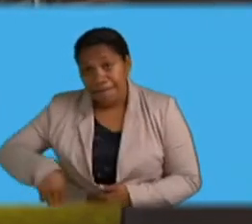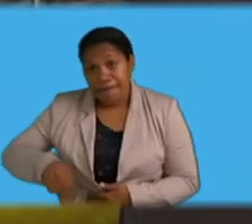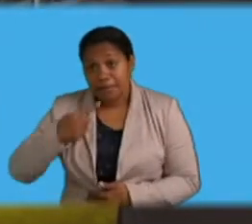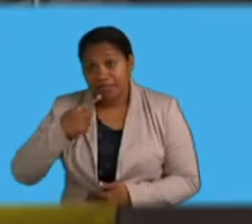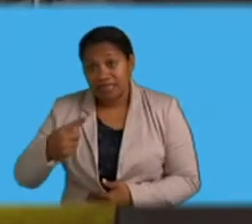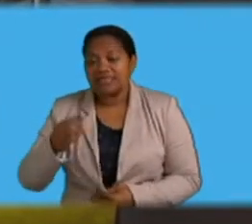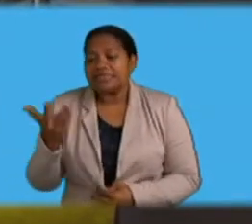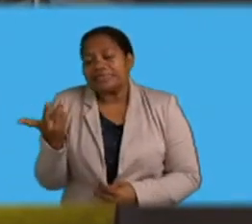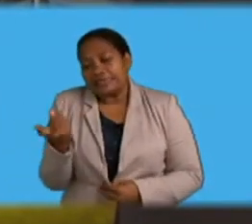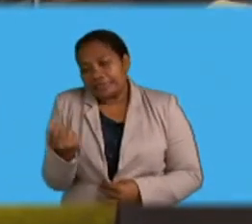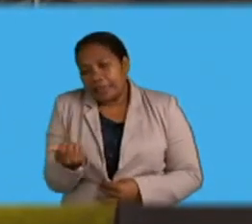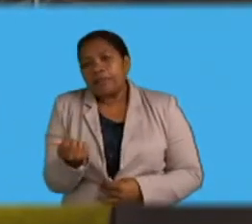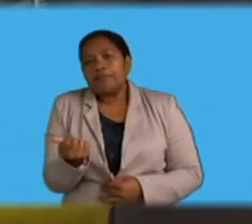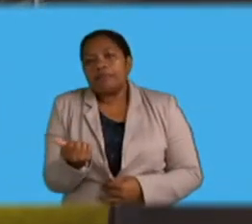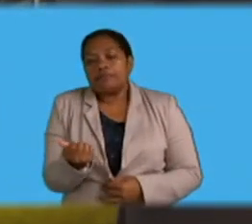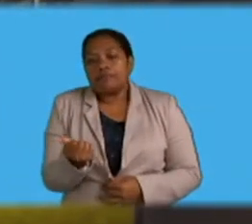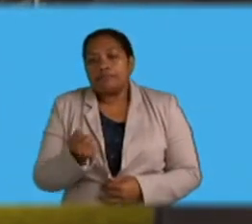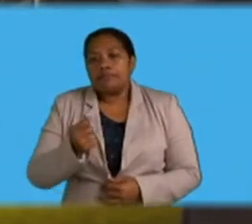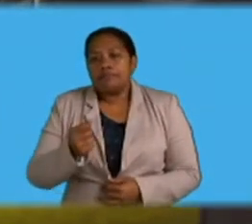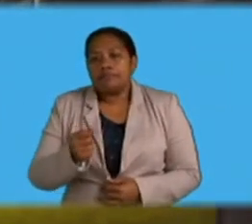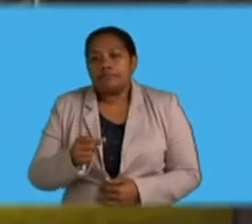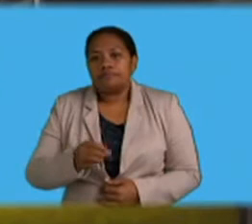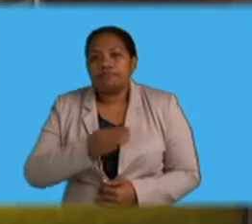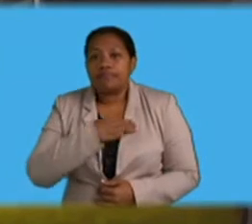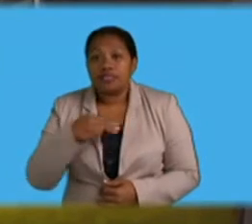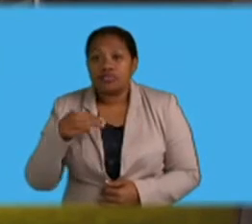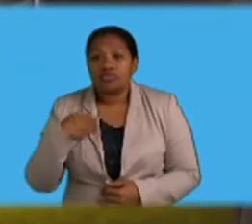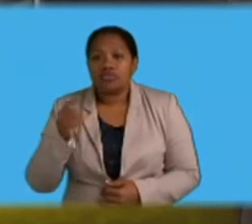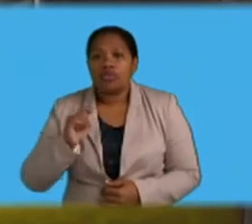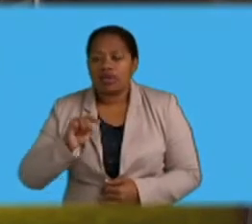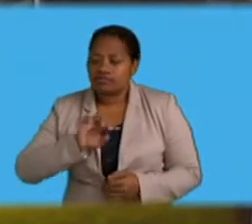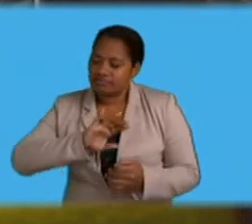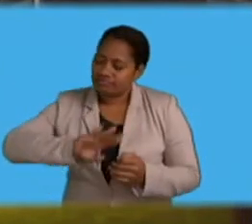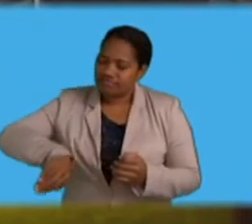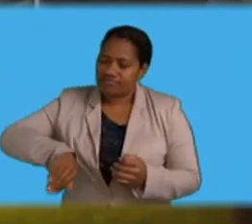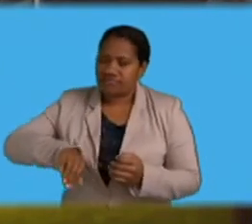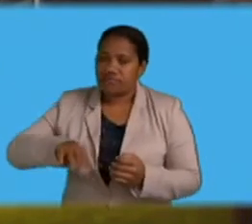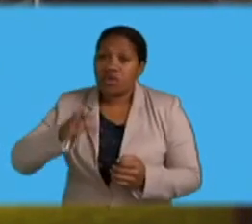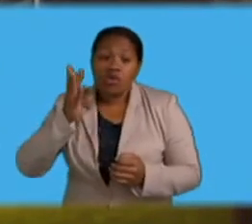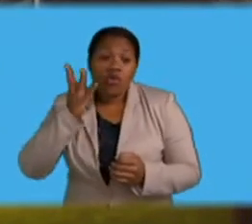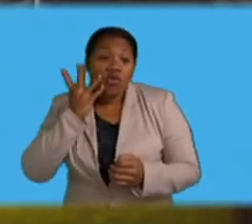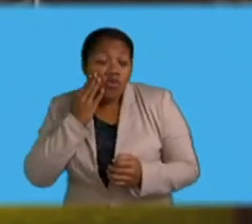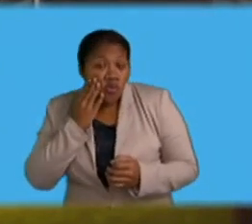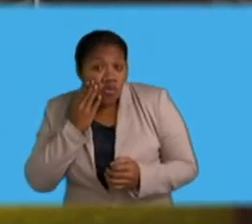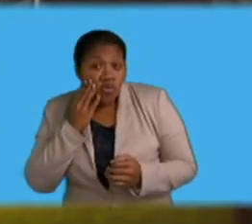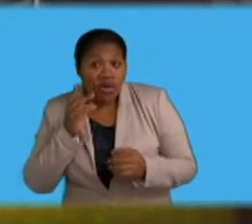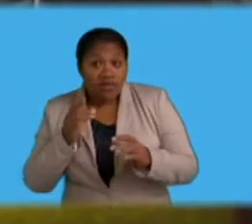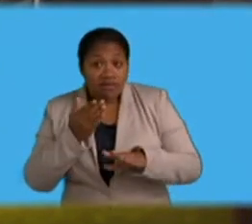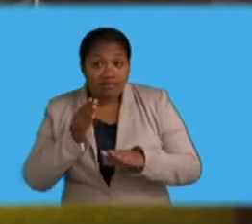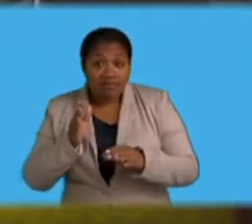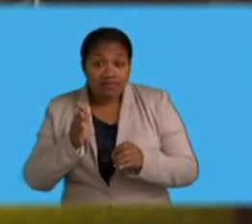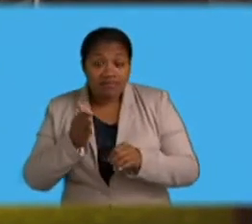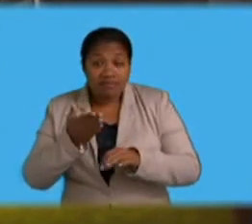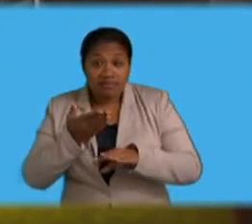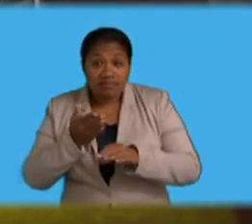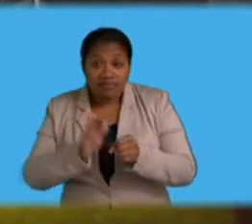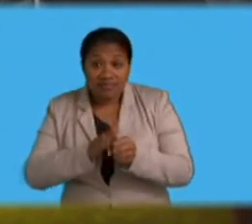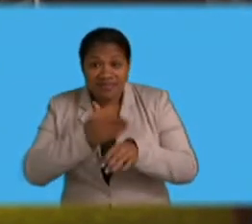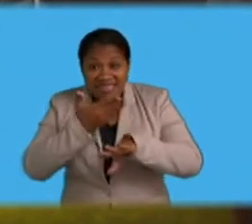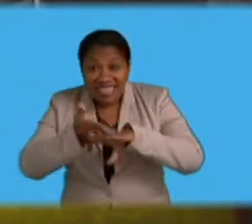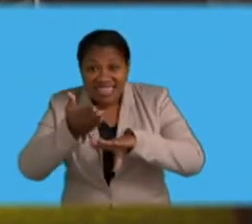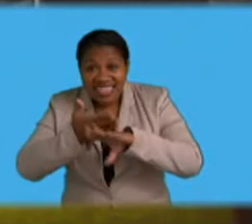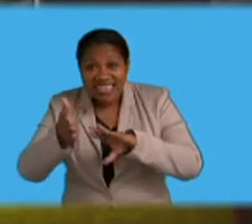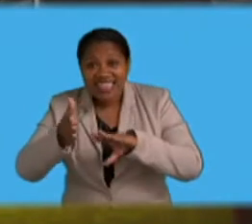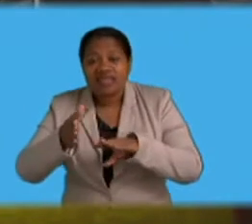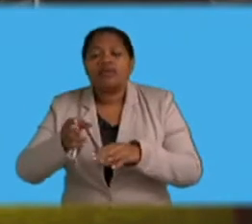the ball, no doubt. Whenever contracts have had to be renewed, some ministries have dropped the ball. And this is a matter that we